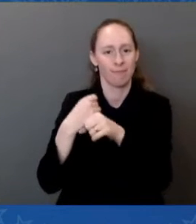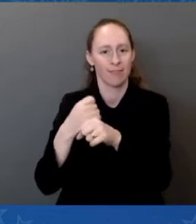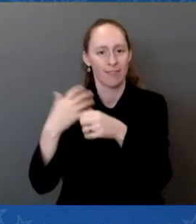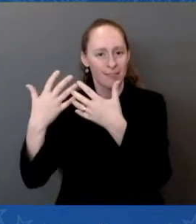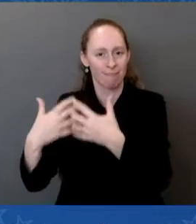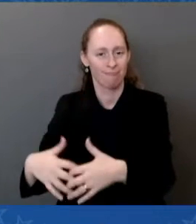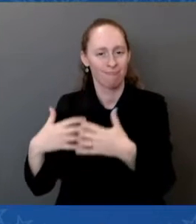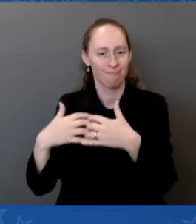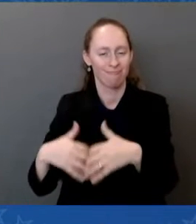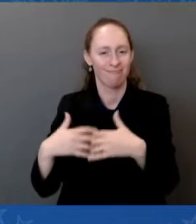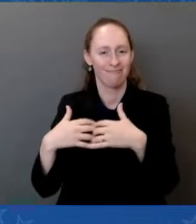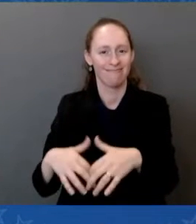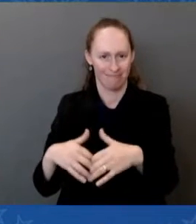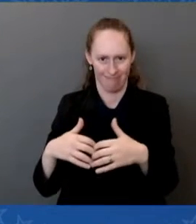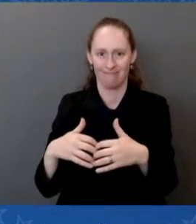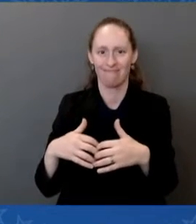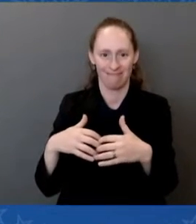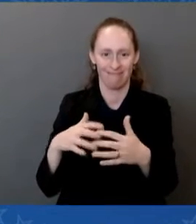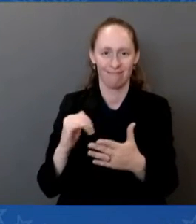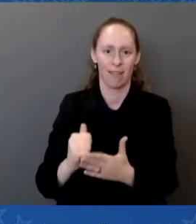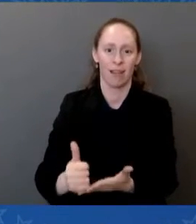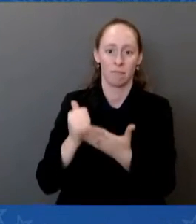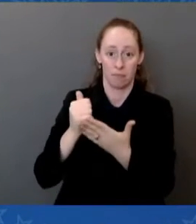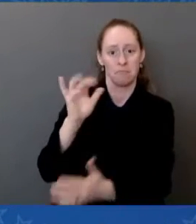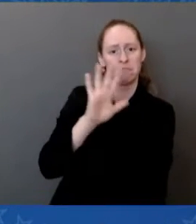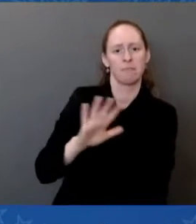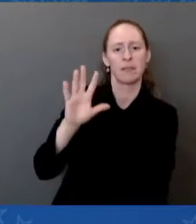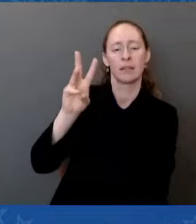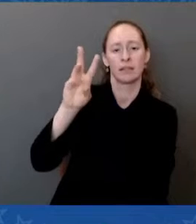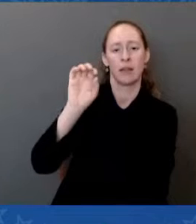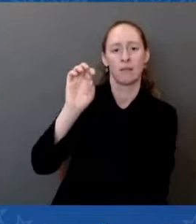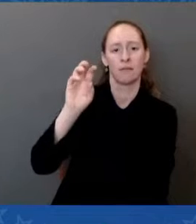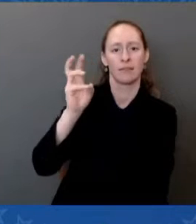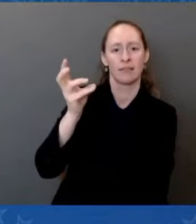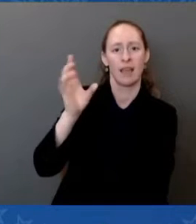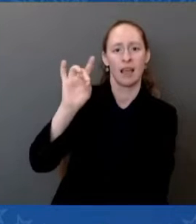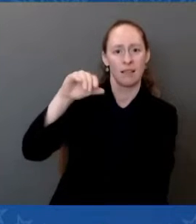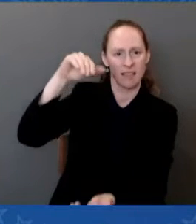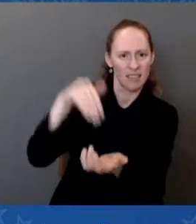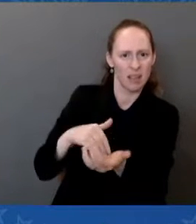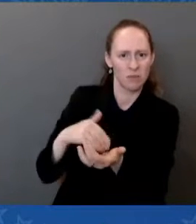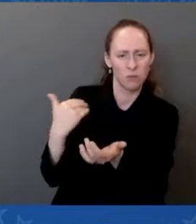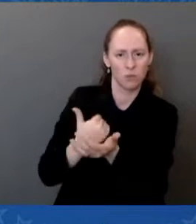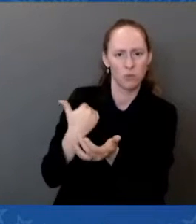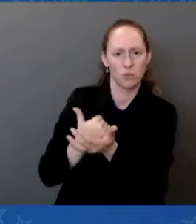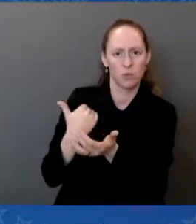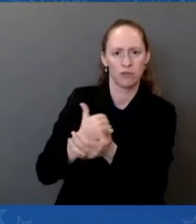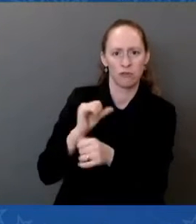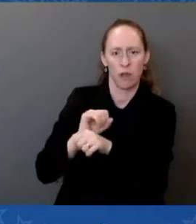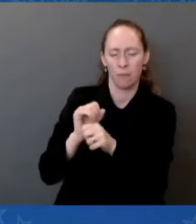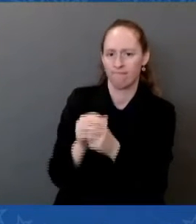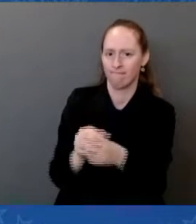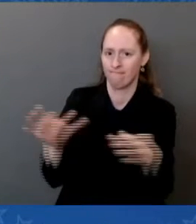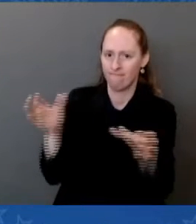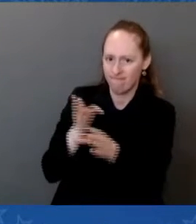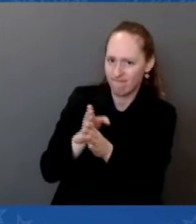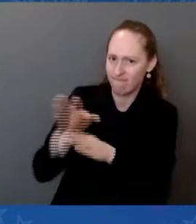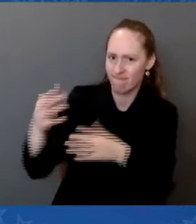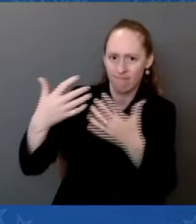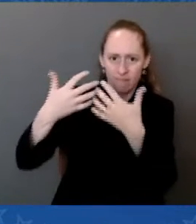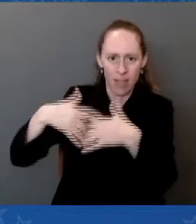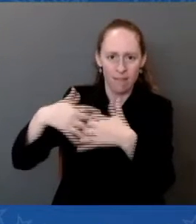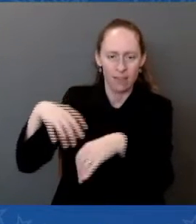manufacturing jobs, the strongest manufacturing recovery since the 1950s. And just last week, we've seen major